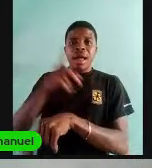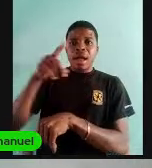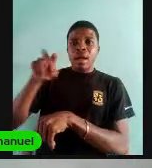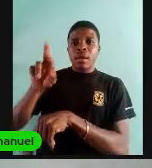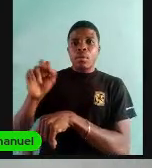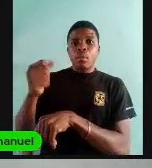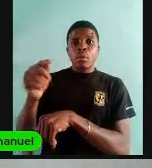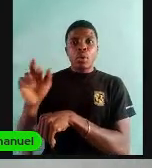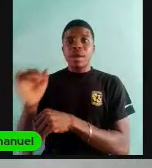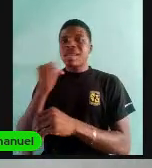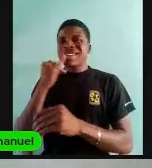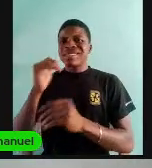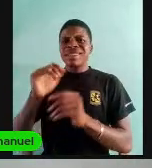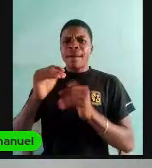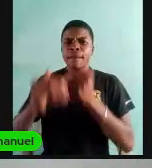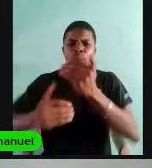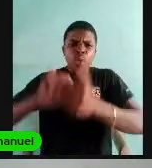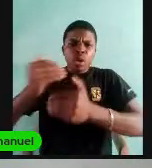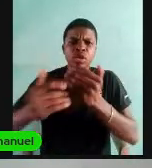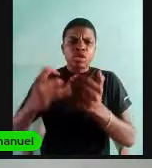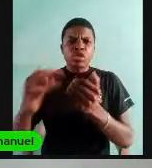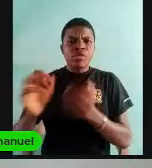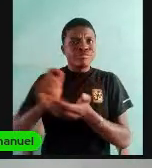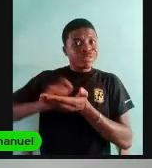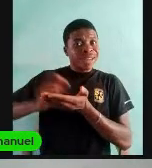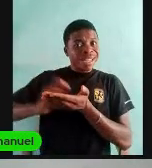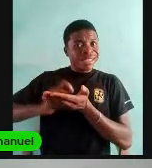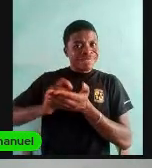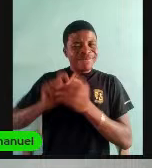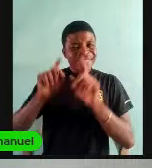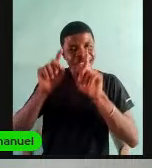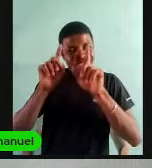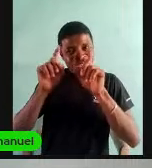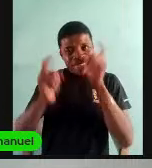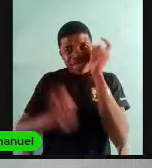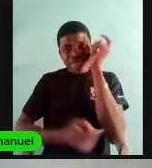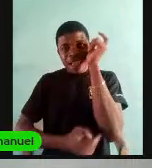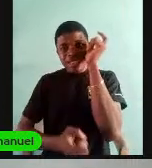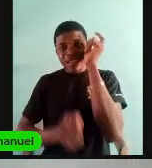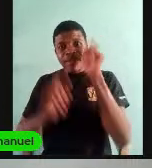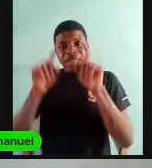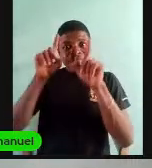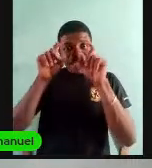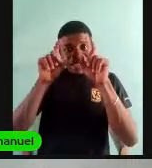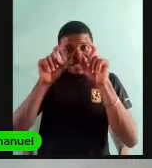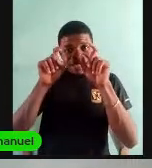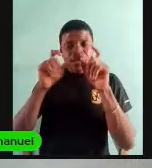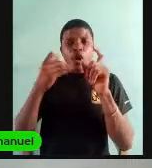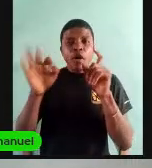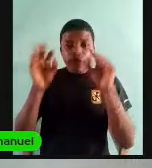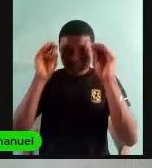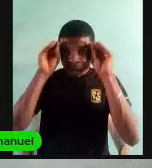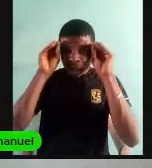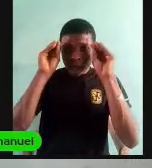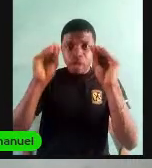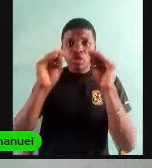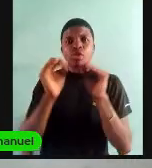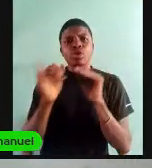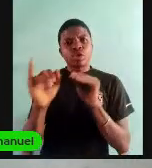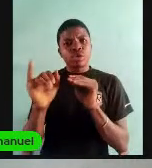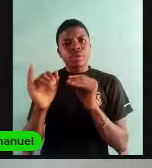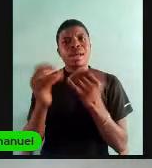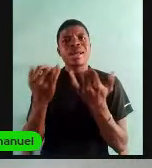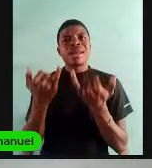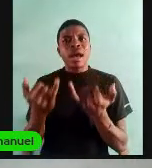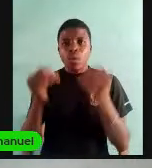and what? Maintaining what? Instructions. So, when we're talking about instructions, we're talking about code that computers can do what?